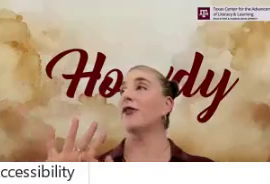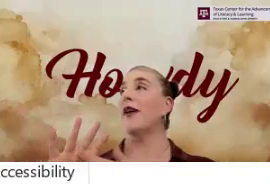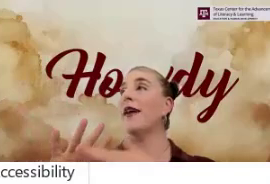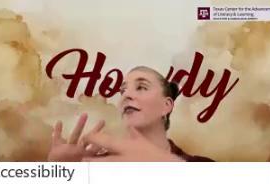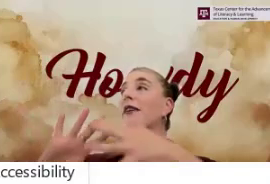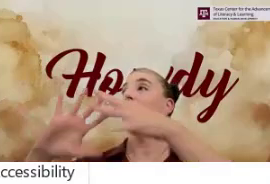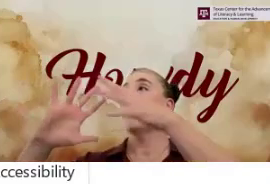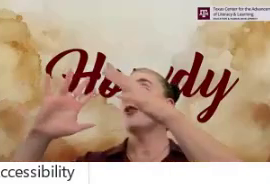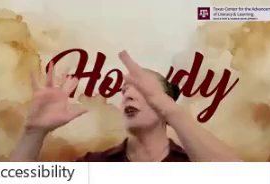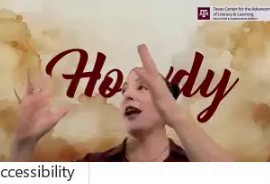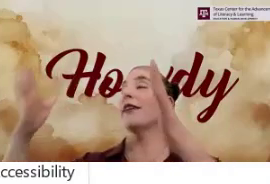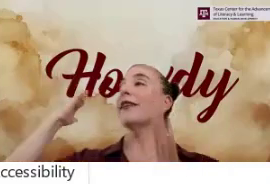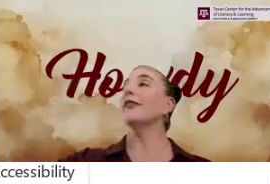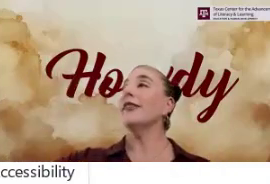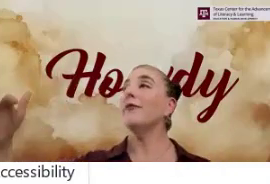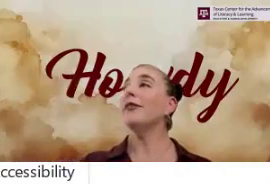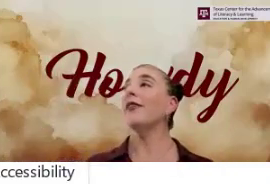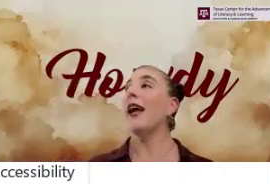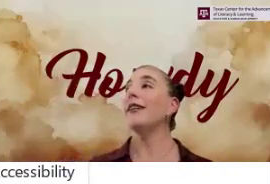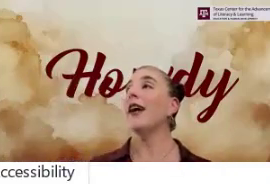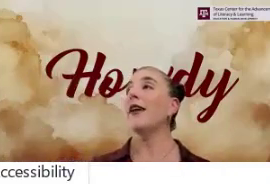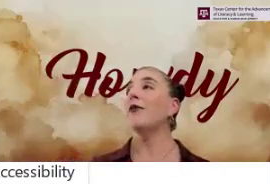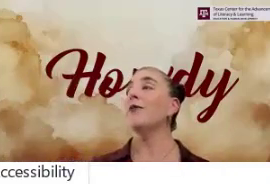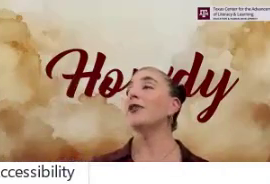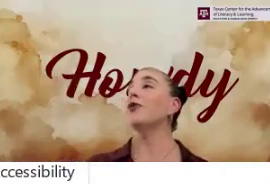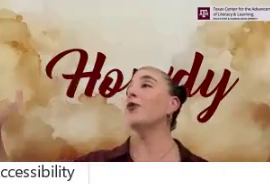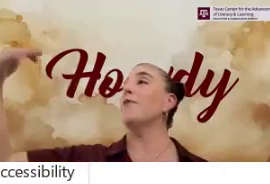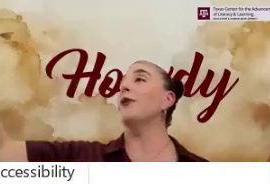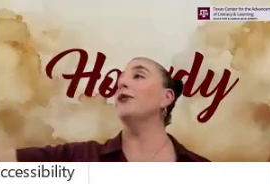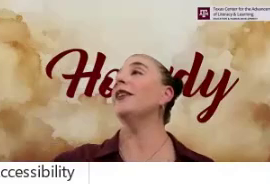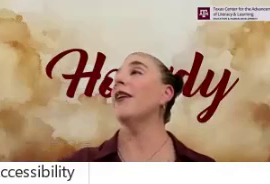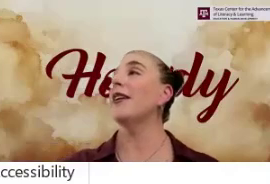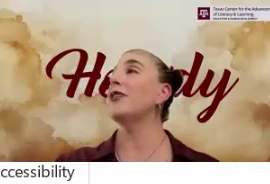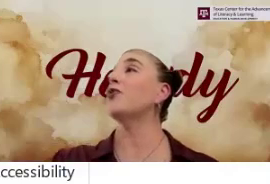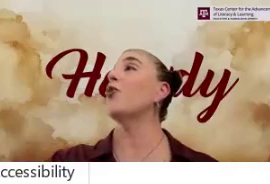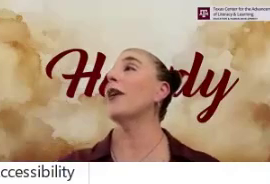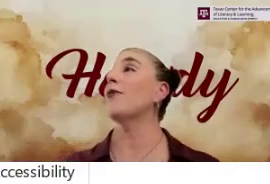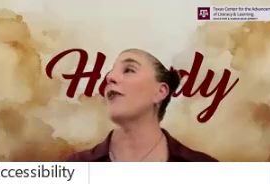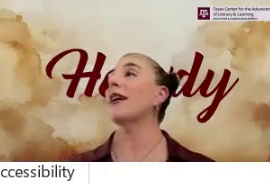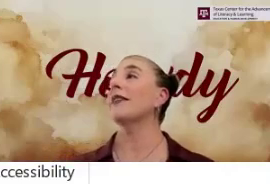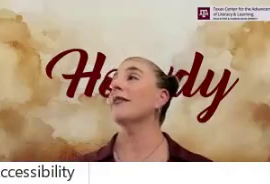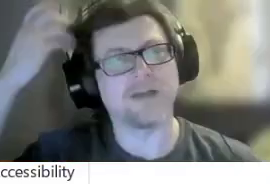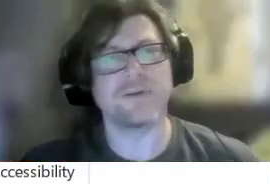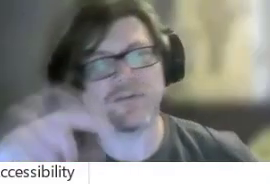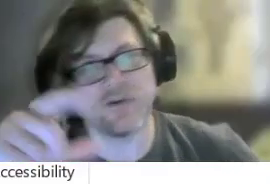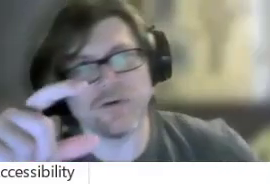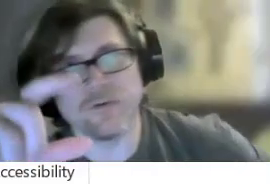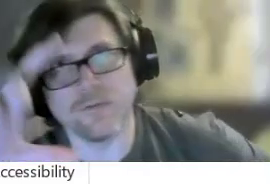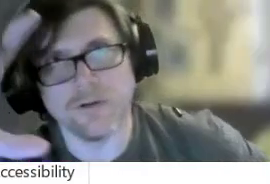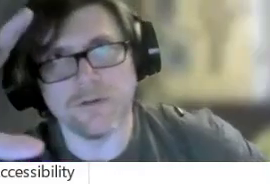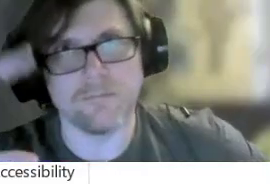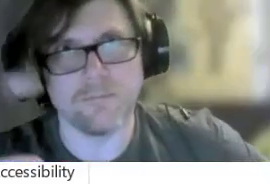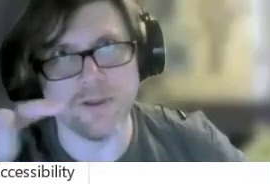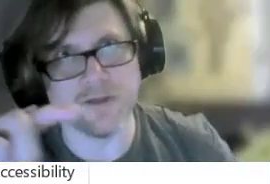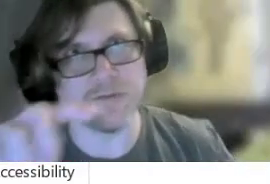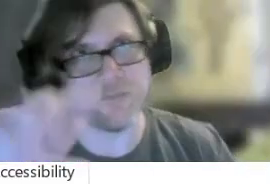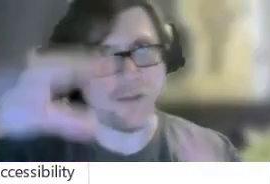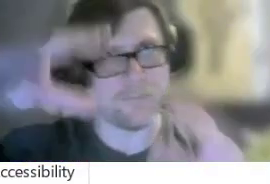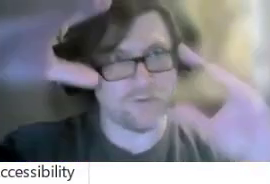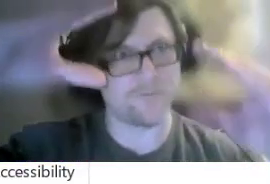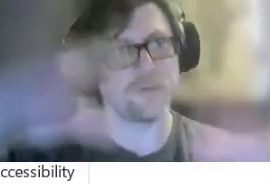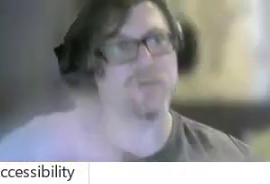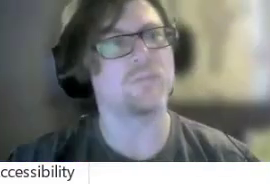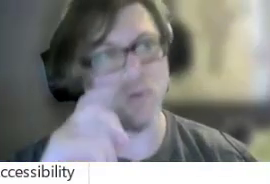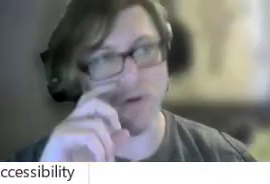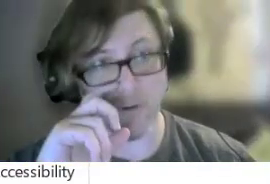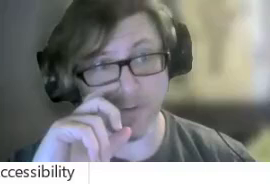on that. So you had like the same slide title because you were building on each one, right? Yeah, so because